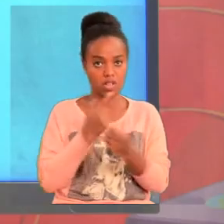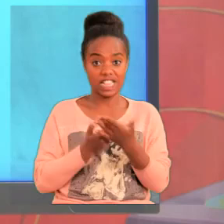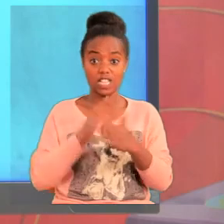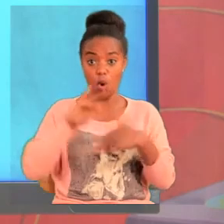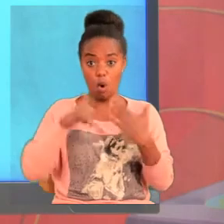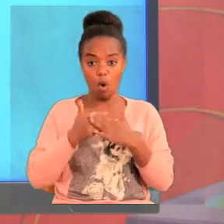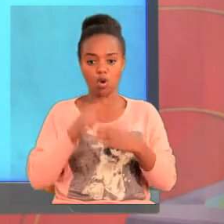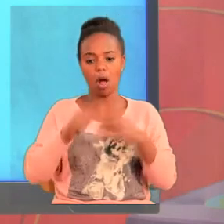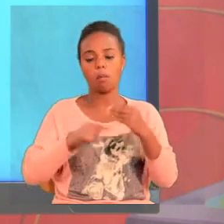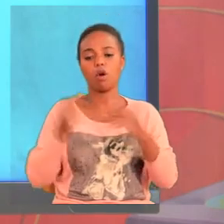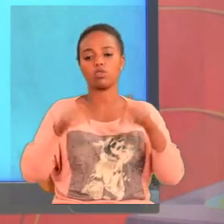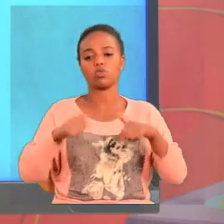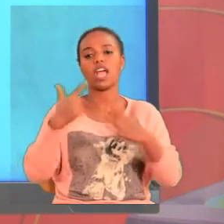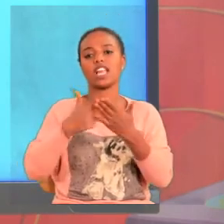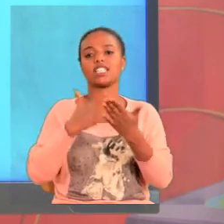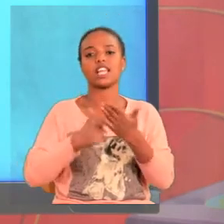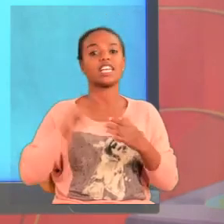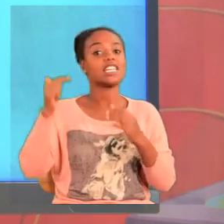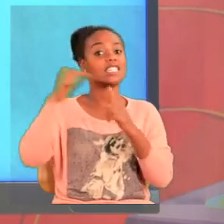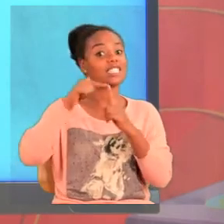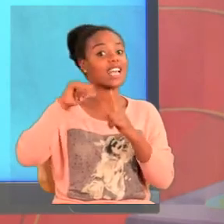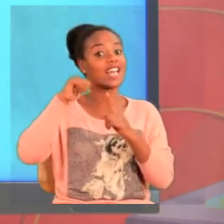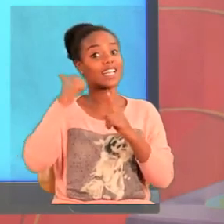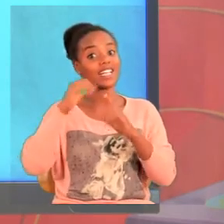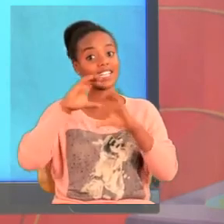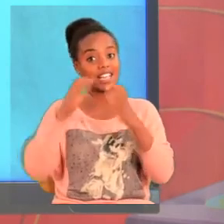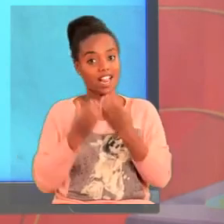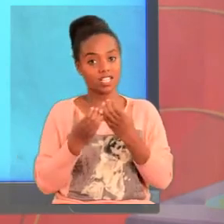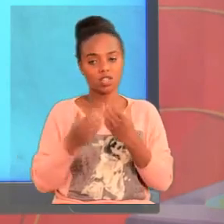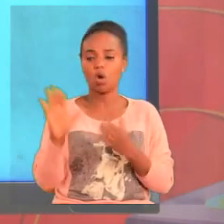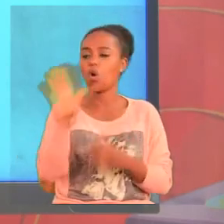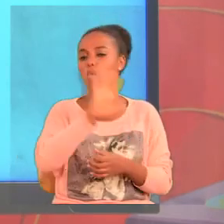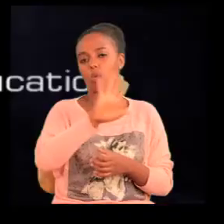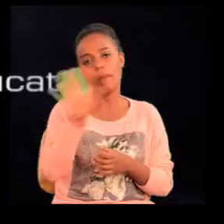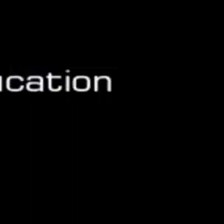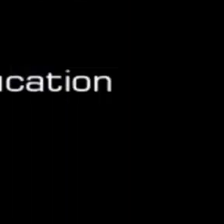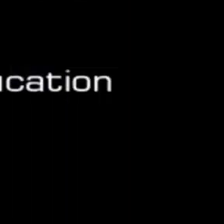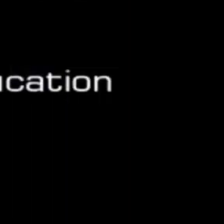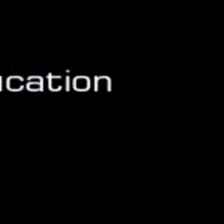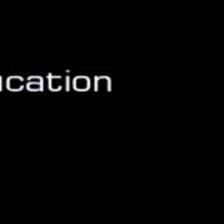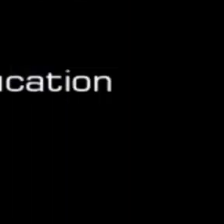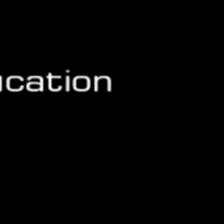respectively. This is all about today's lesson. Until next lecture class, goodbye.